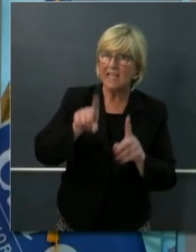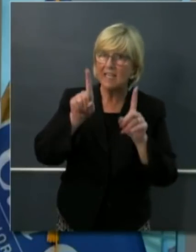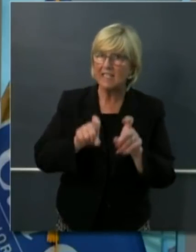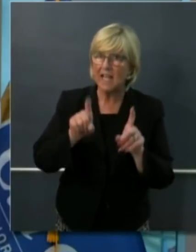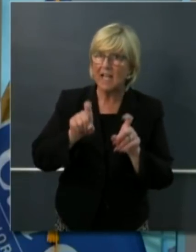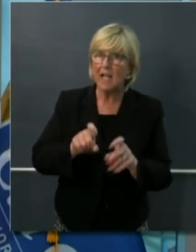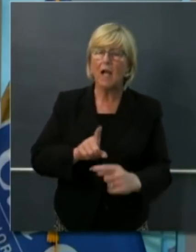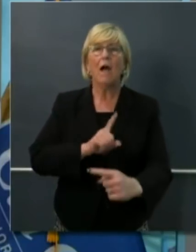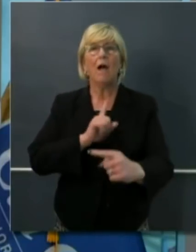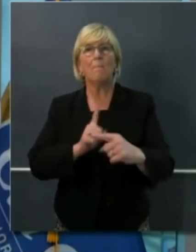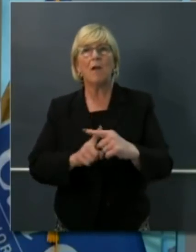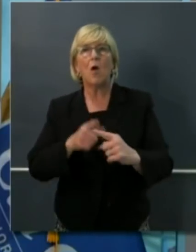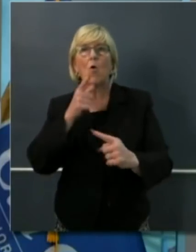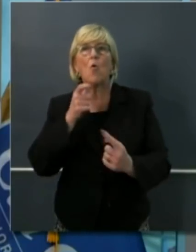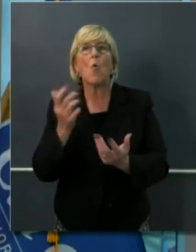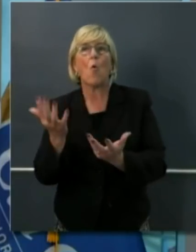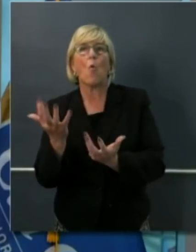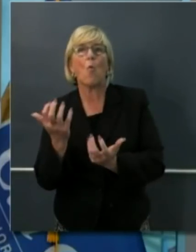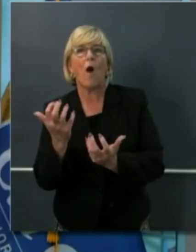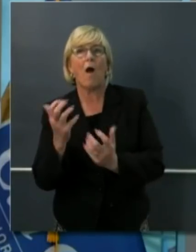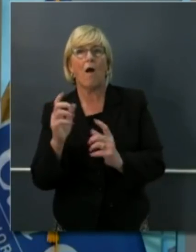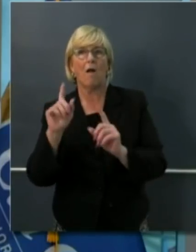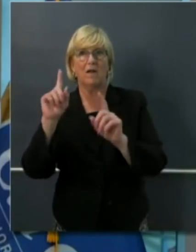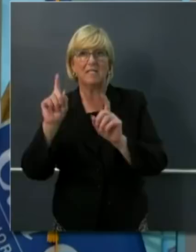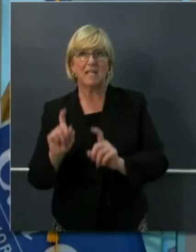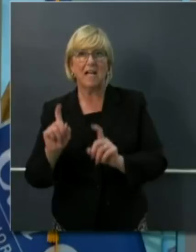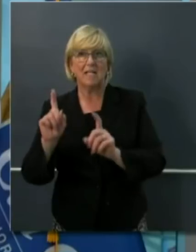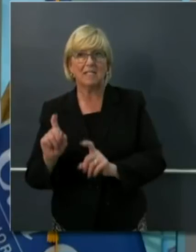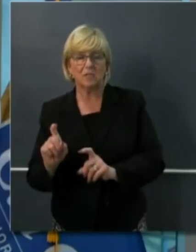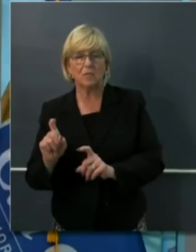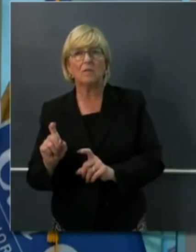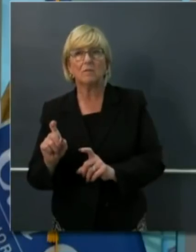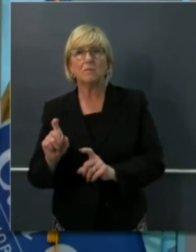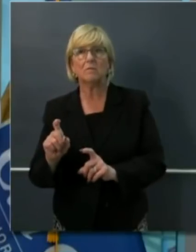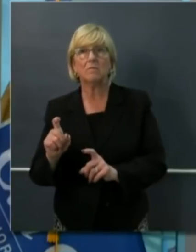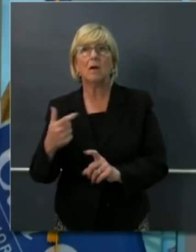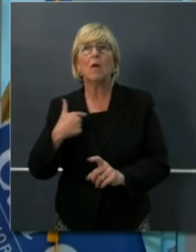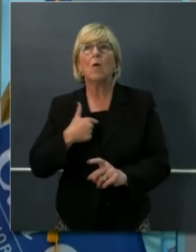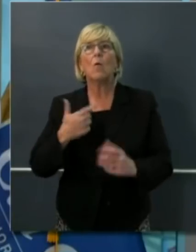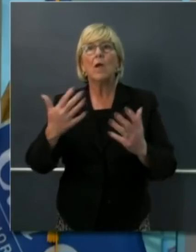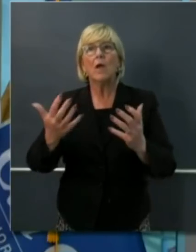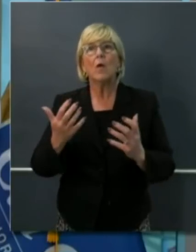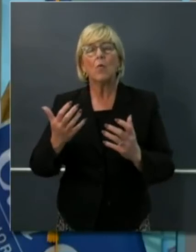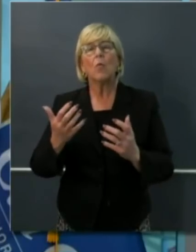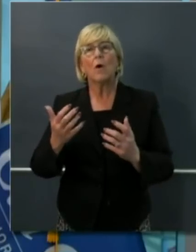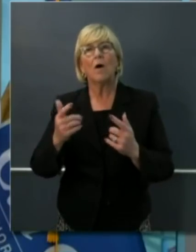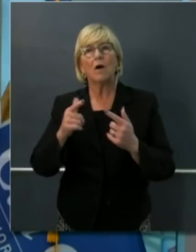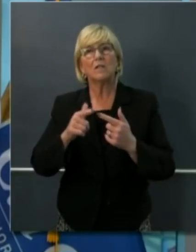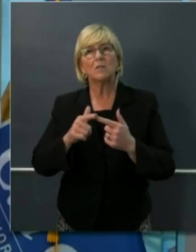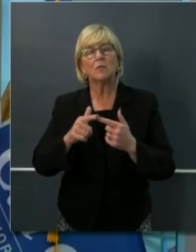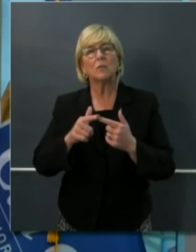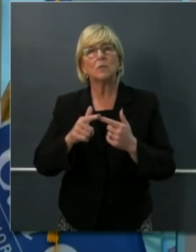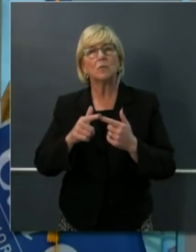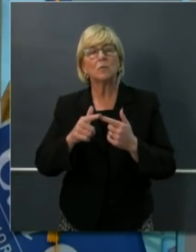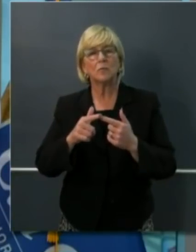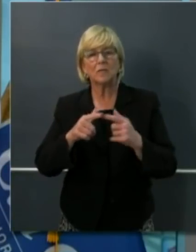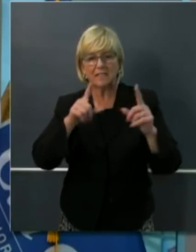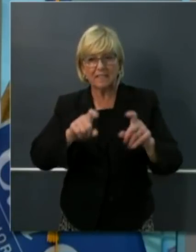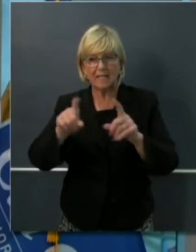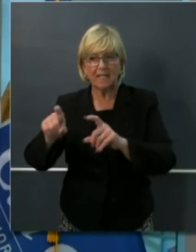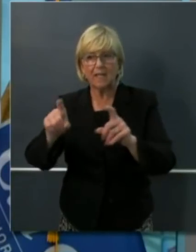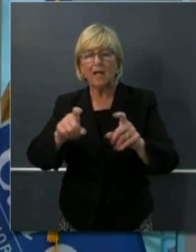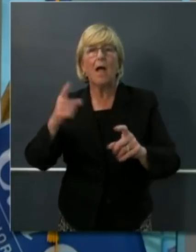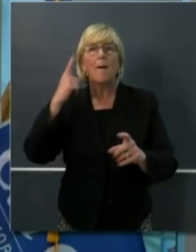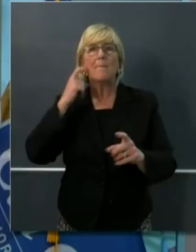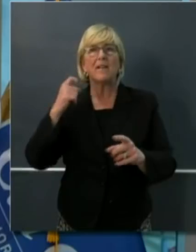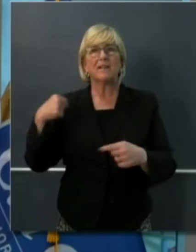reassurance, but also the personal reassurance that we can continue and resume certain activities that we have delayed